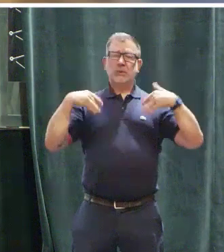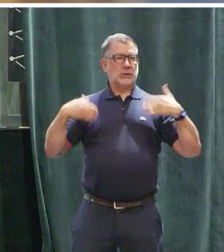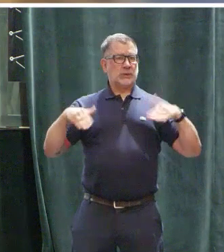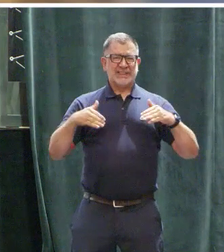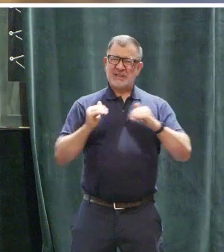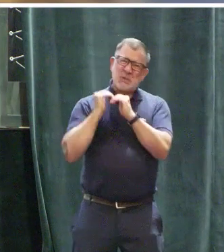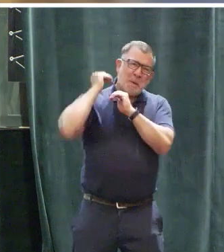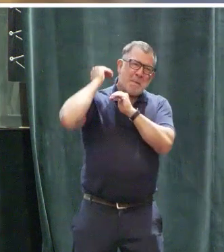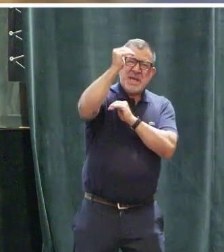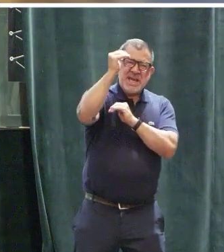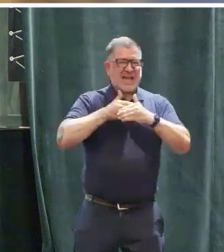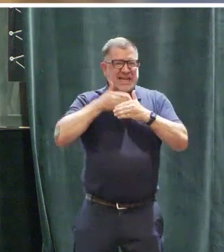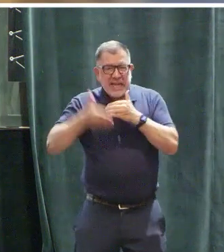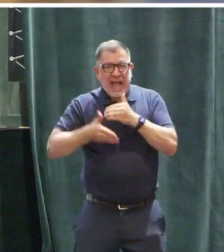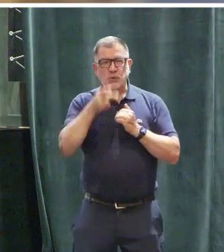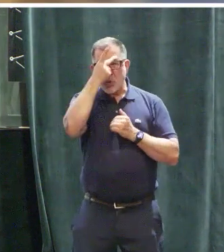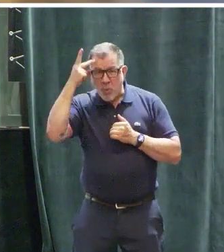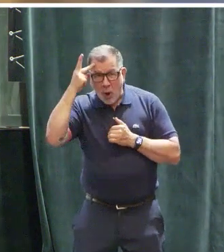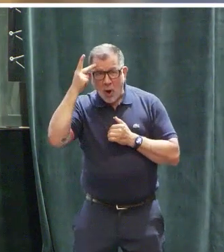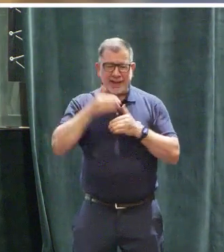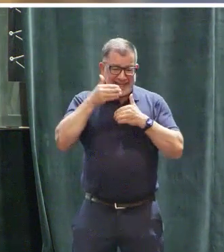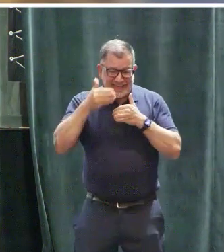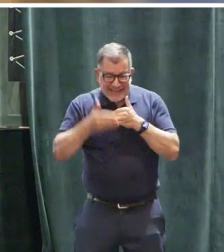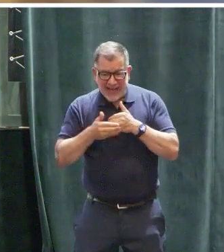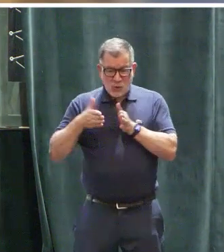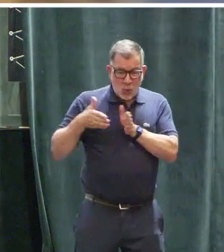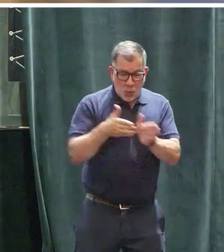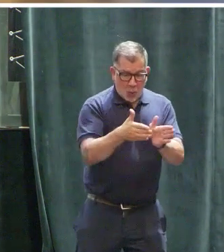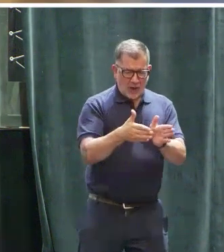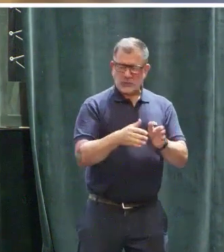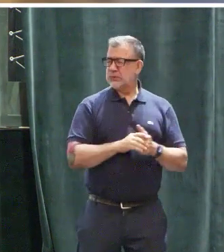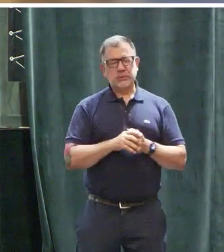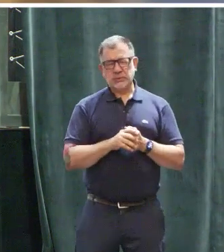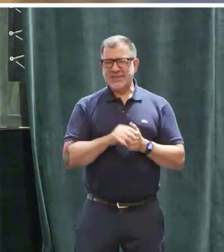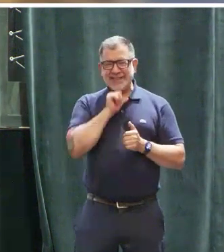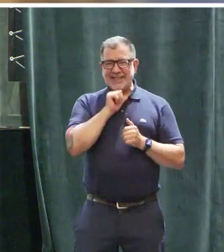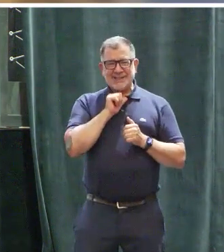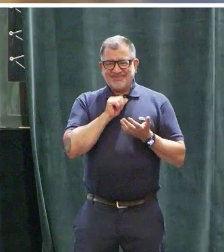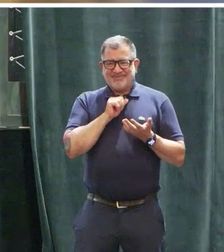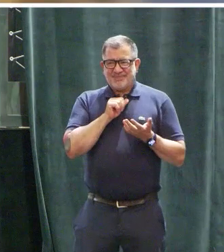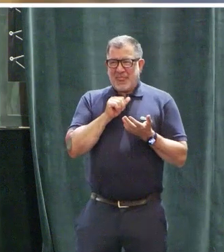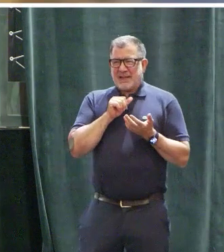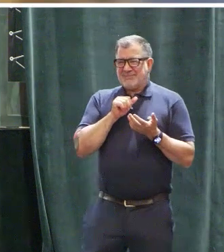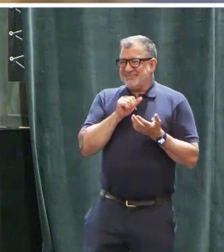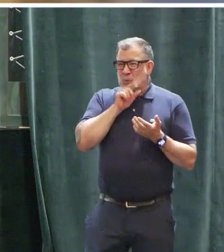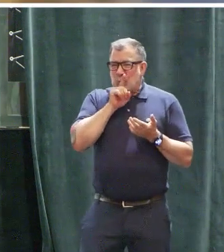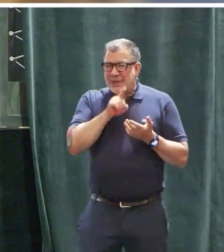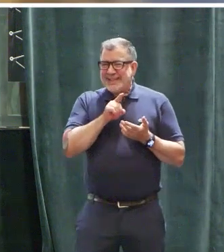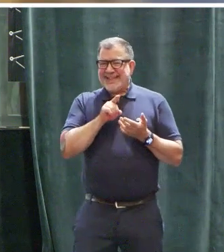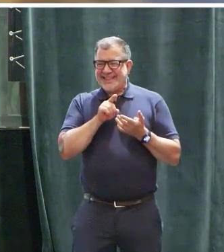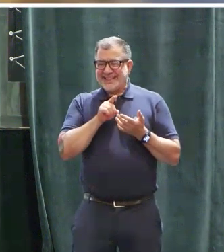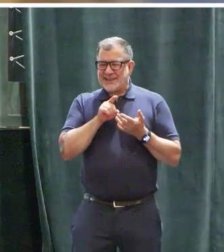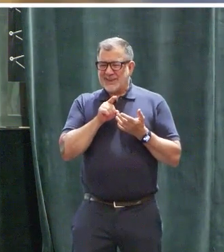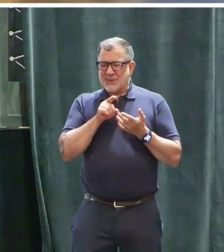next to the park and next to the bikeway walkway. We looked at a number of different ways of trying to achieve that in a way that wasn't quite